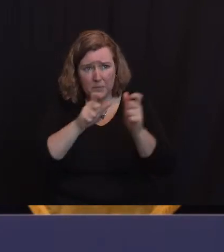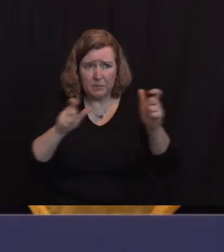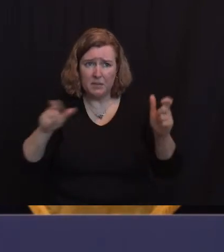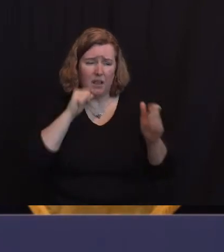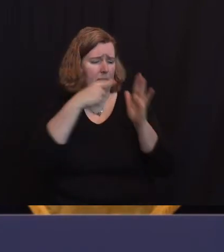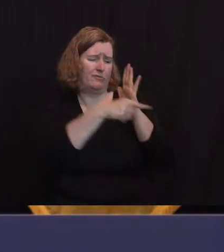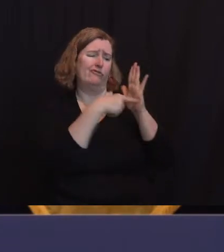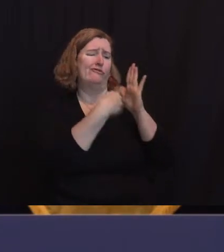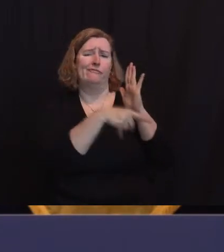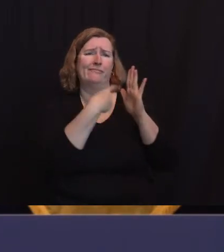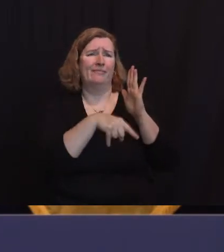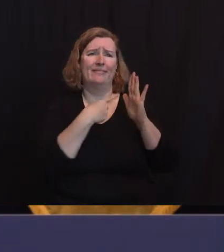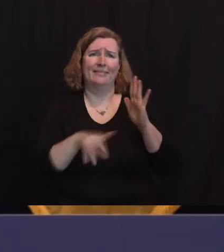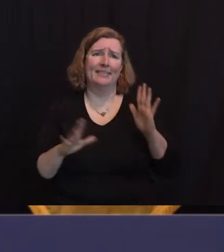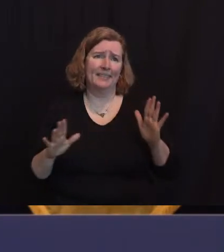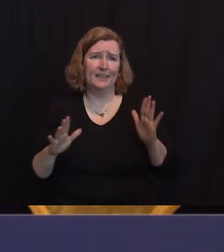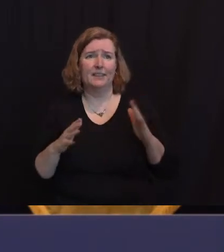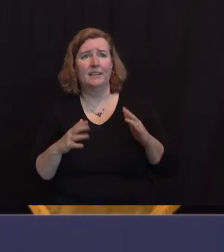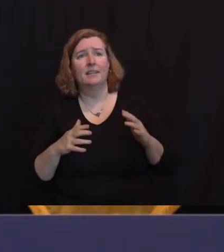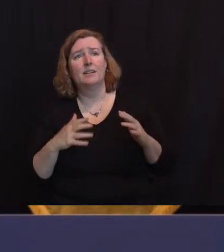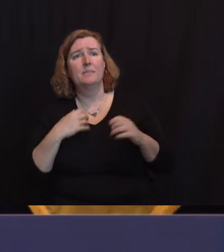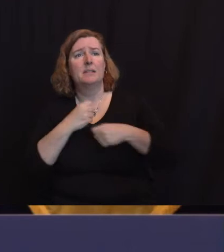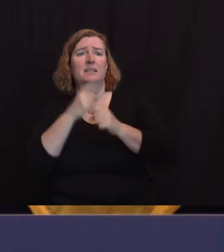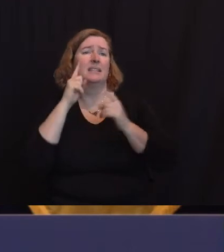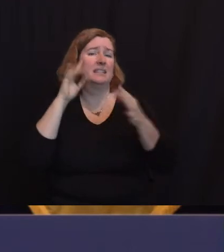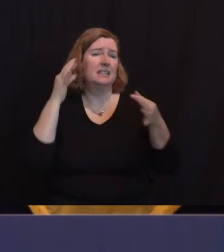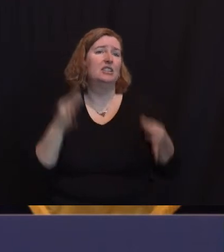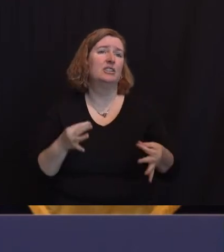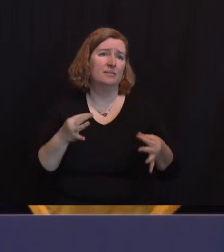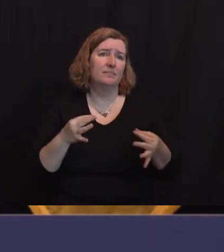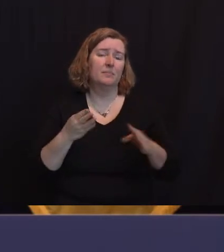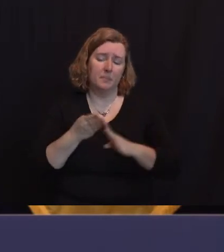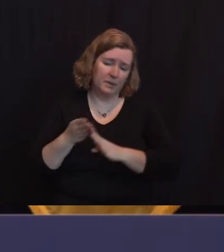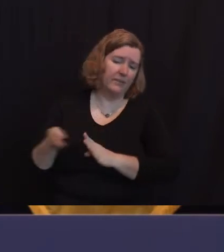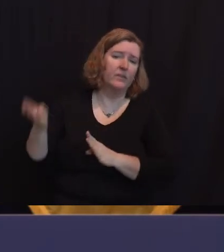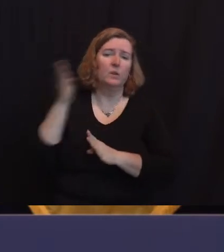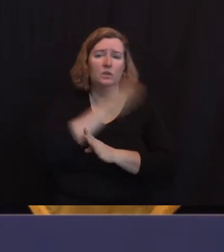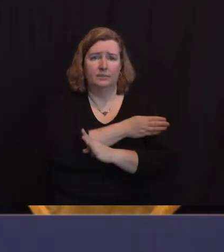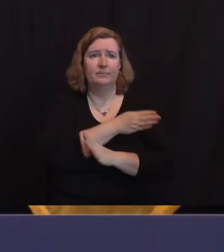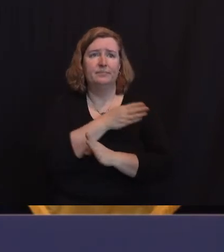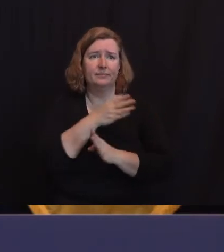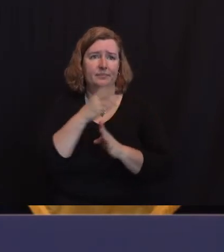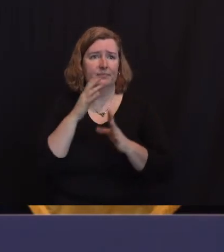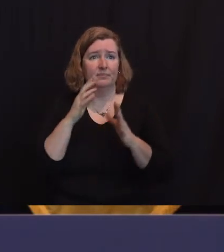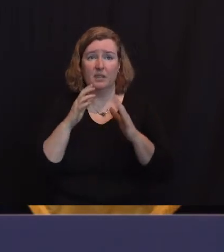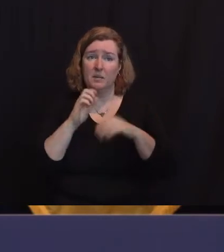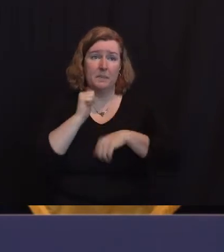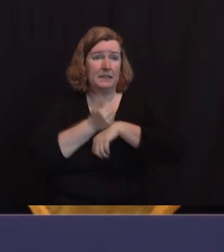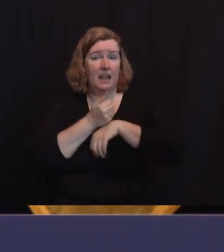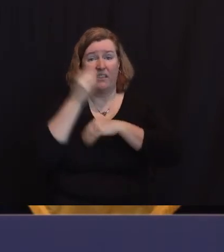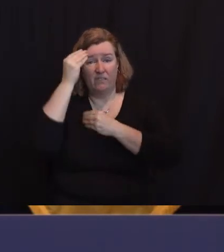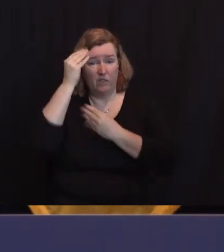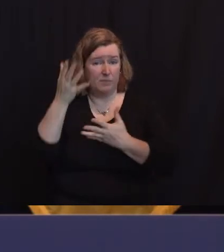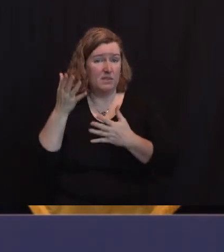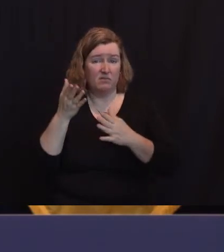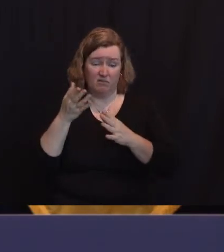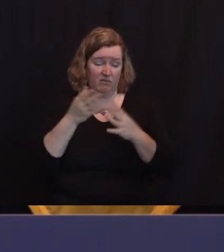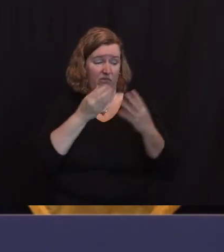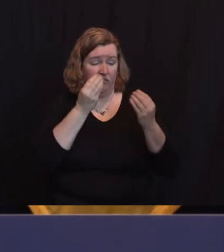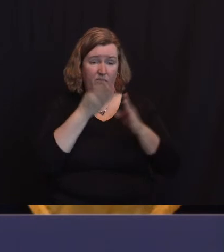decisions at the time we make them based on the best information we have. Somebody also raised there, why did you